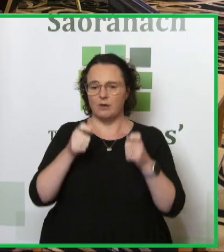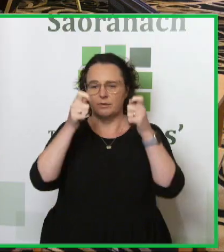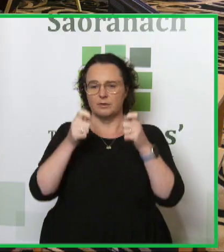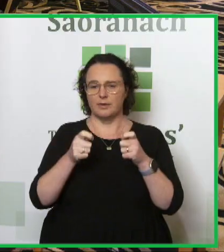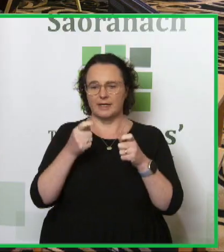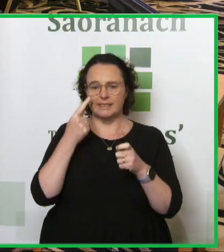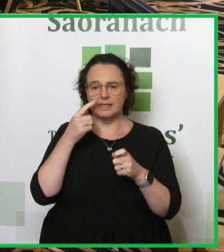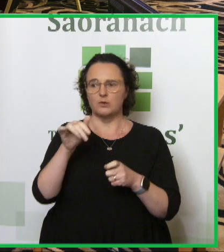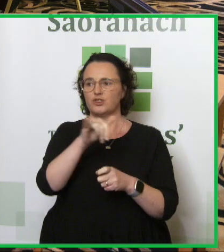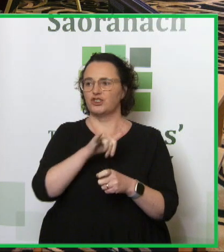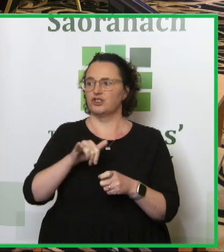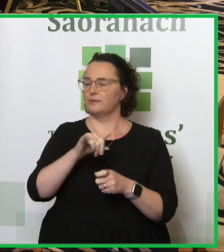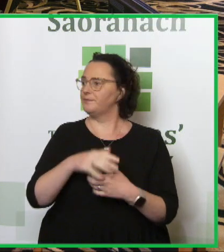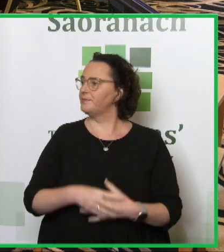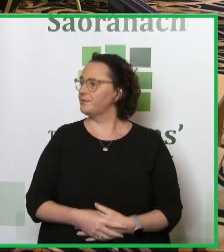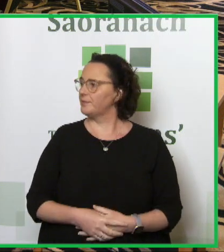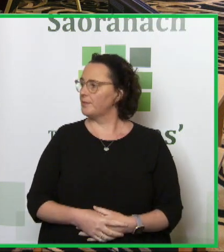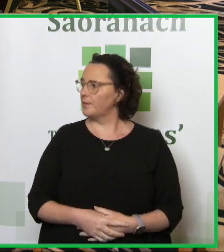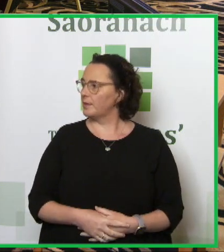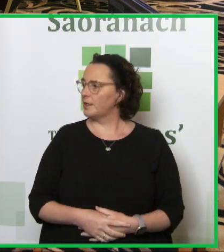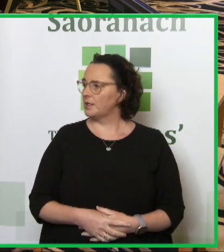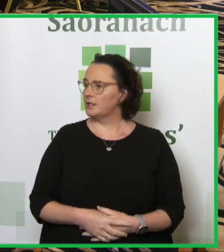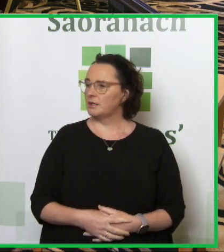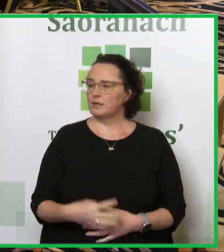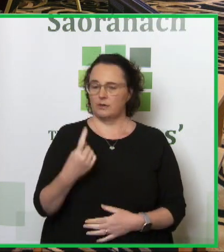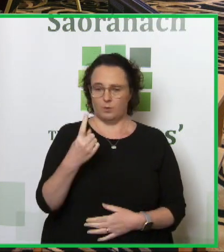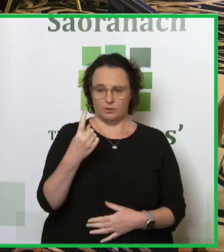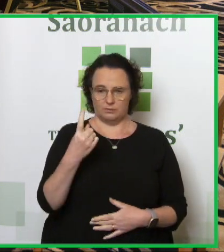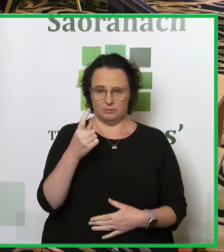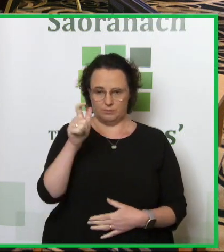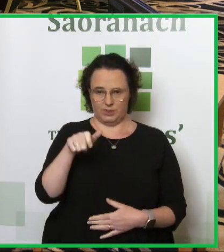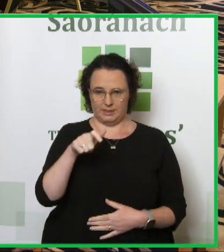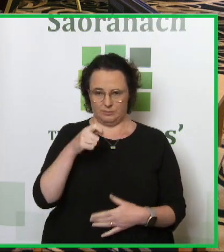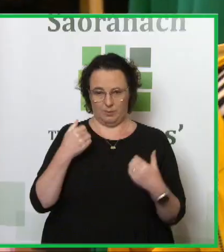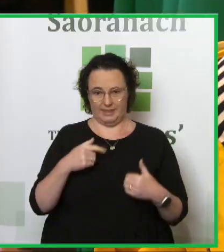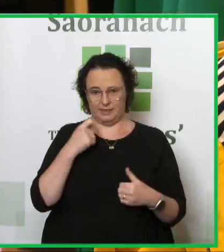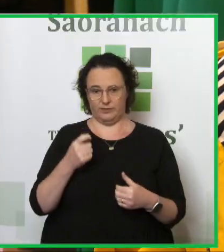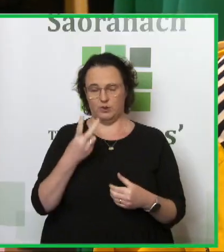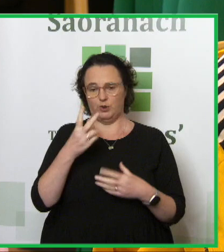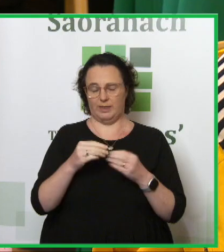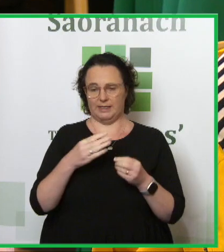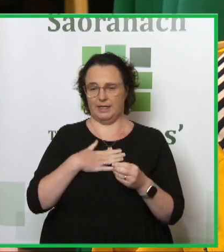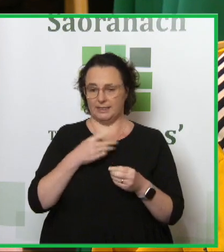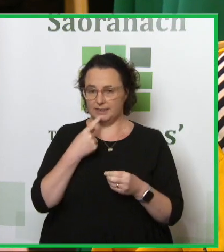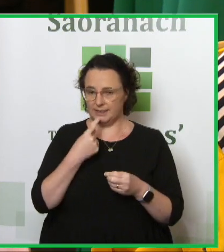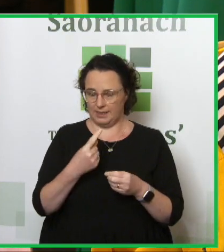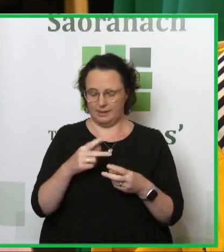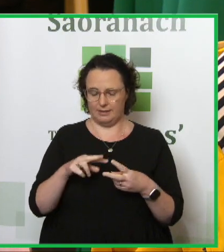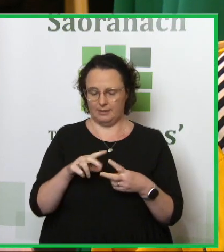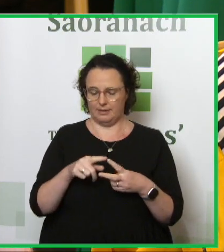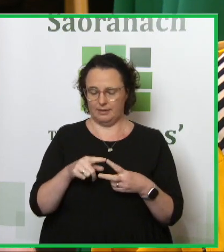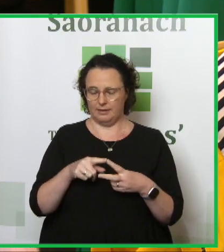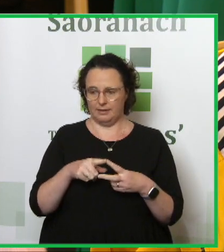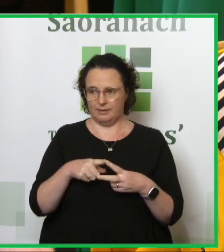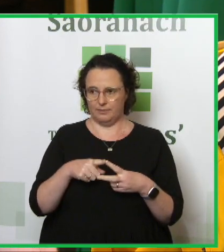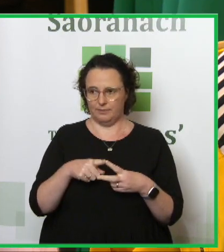I just wanted to, well, I think I have two things I would wish to say. I guess the first is if